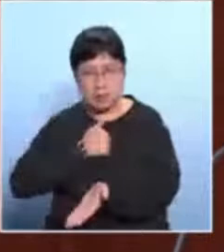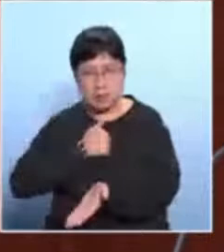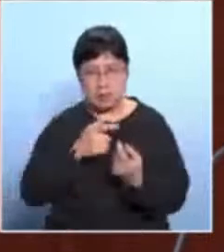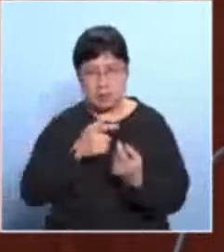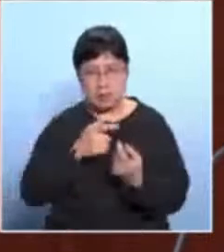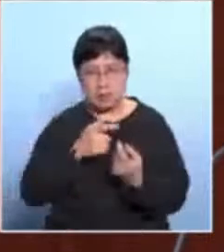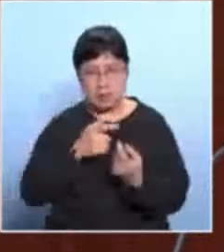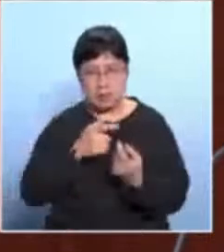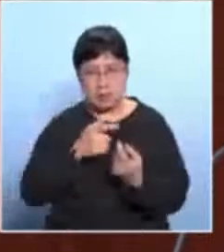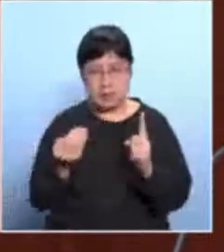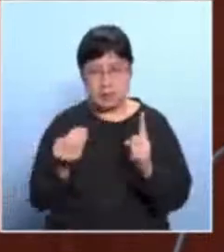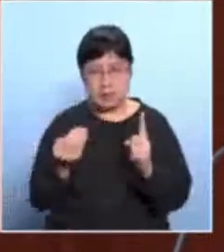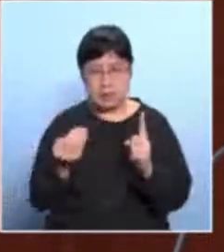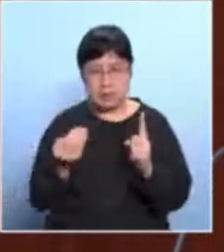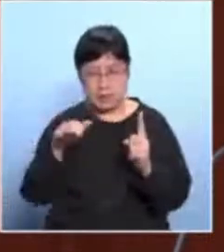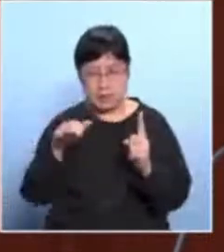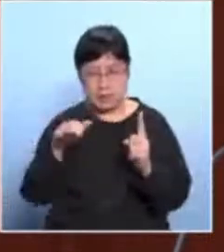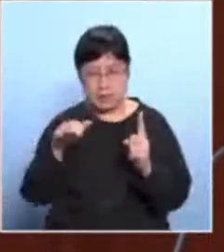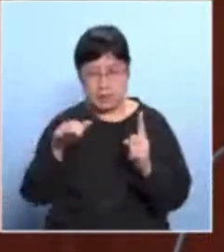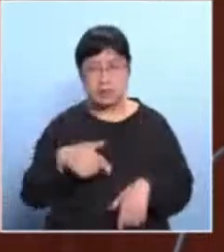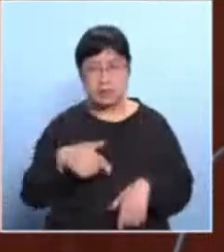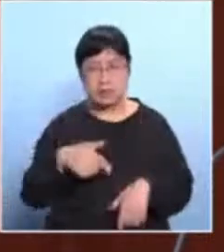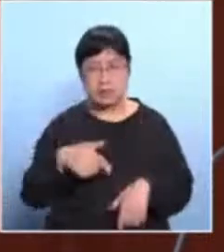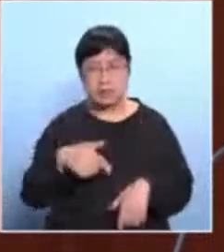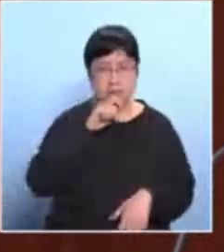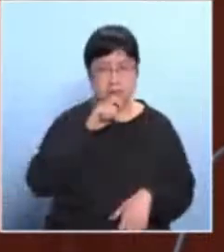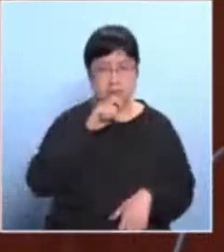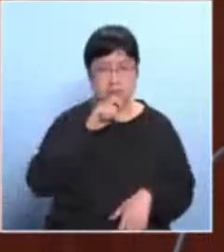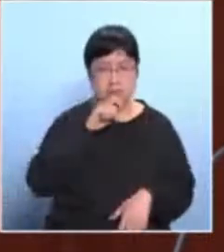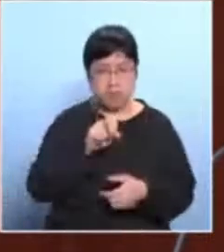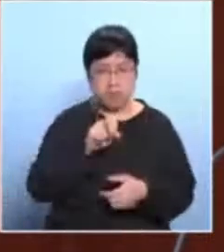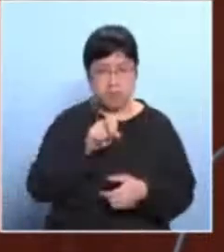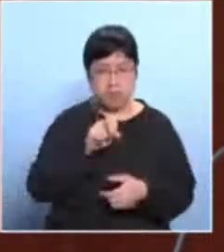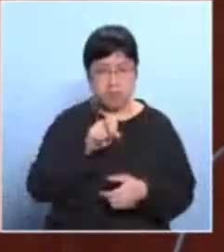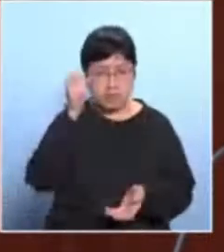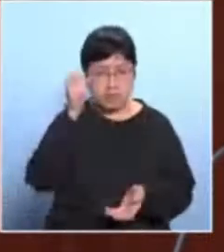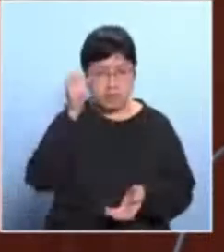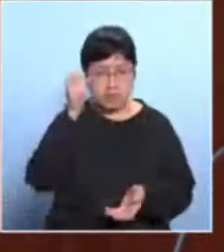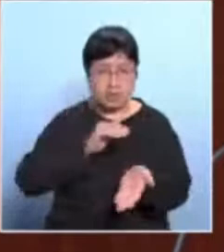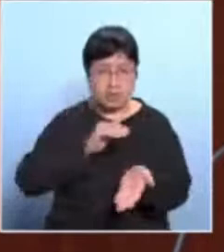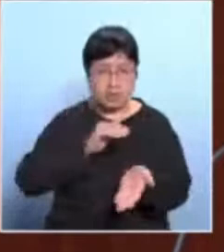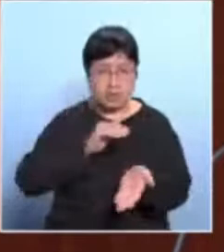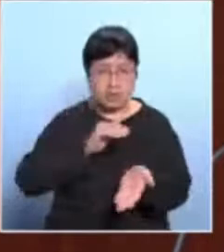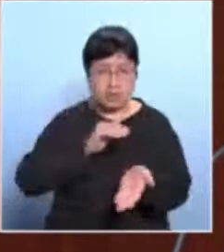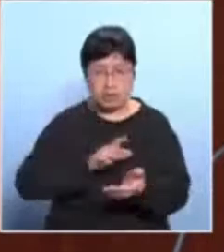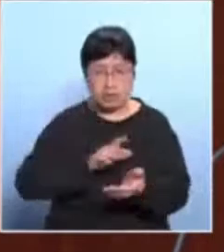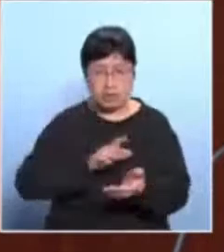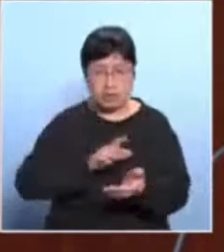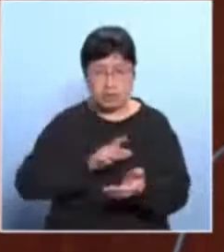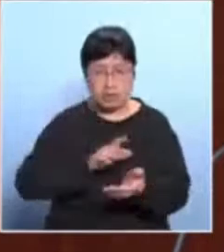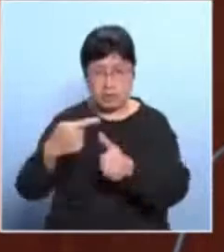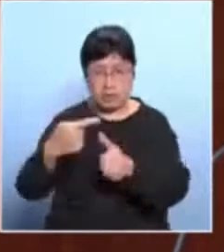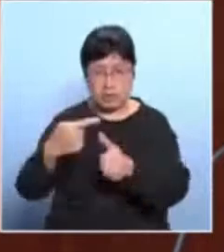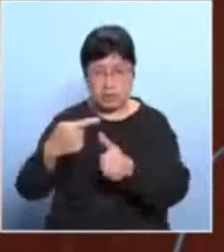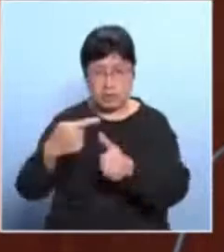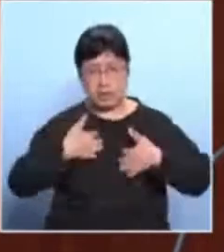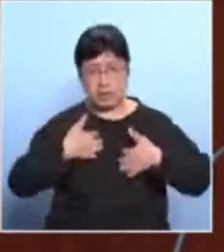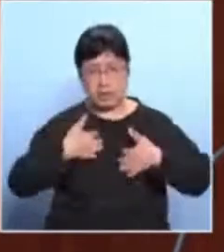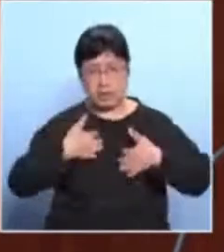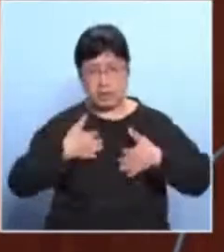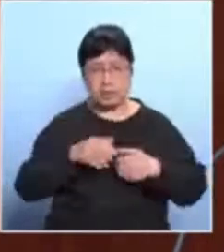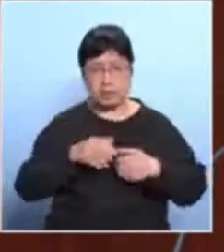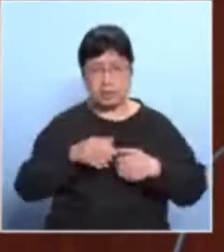For new cases triaged as priority 1, urgent, and priority 2, semi-urgent,